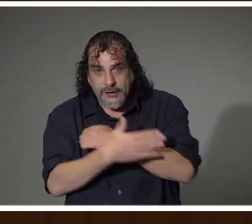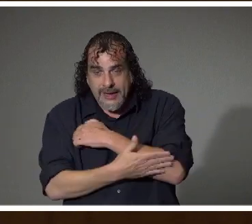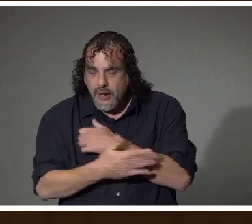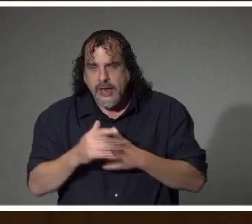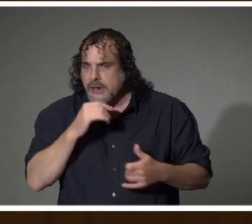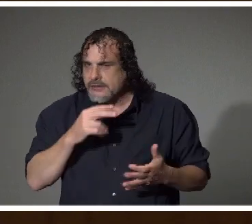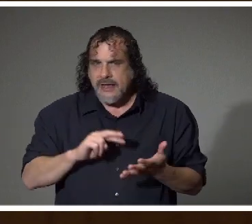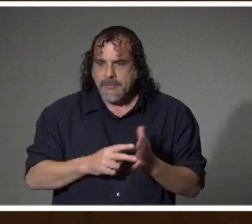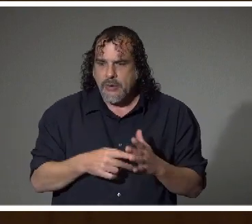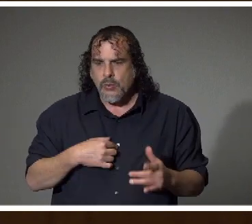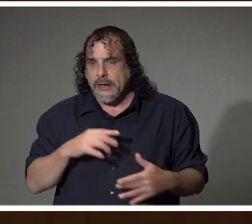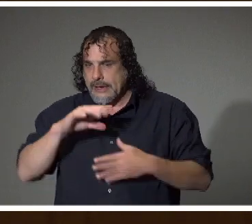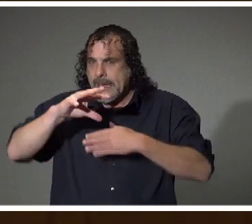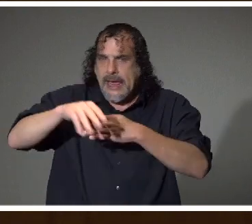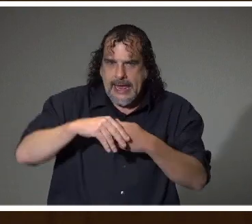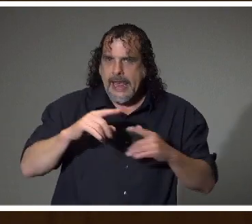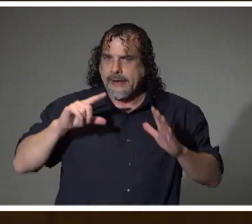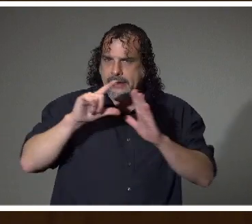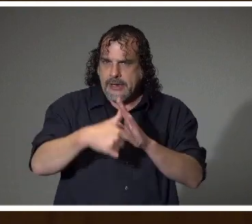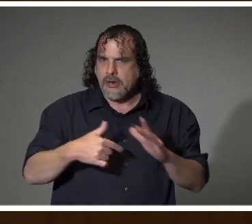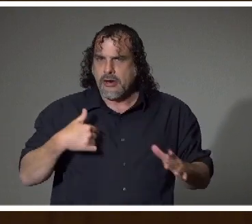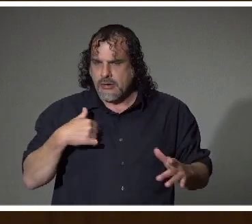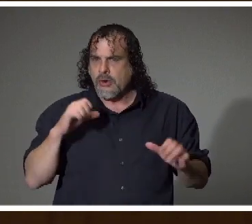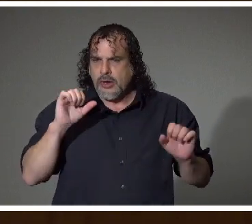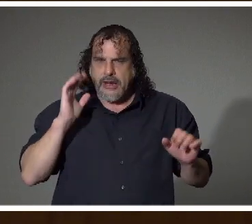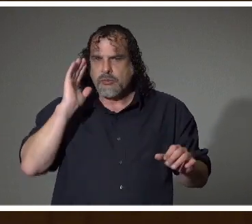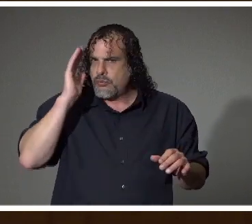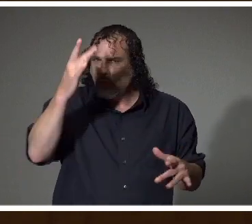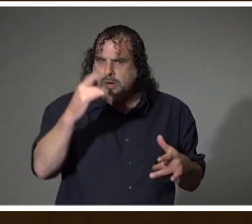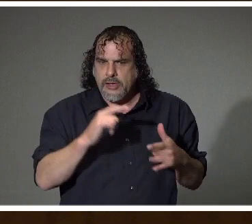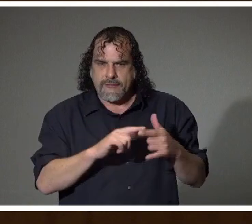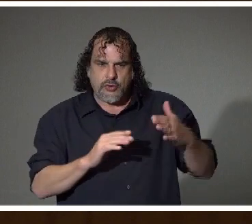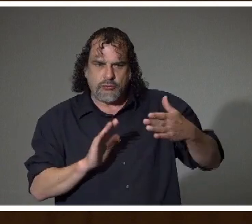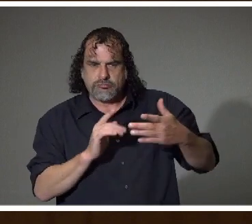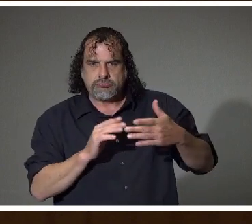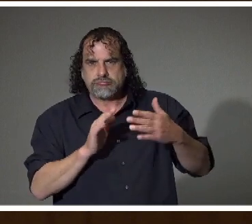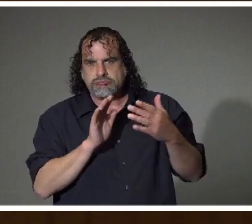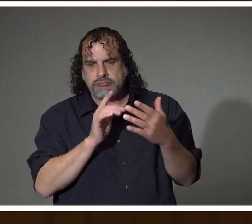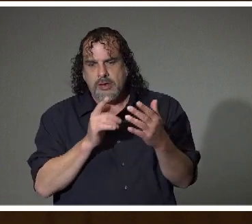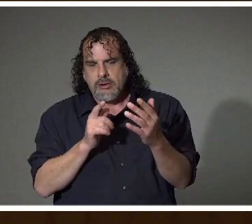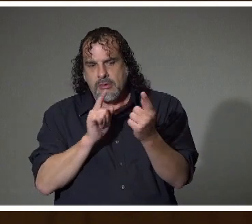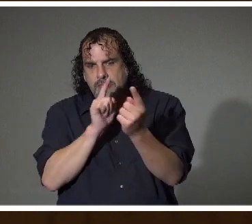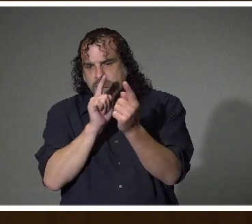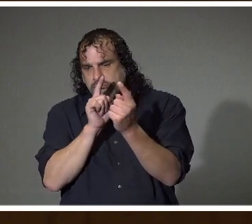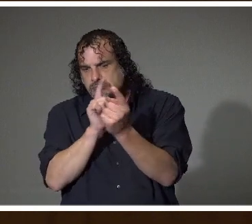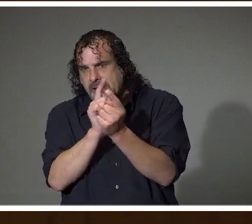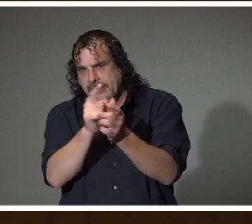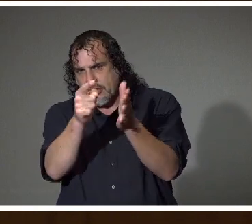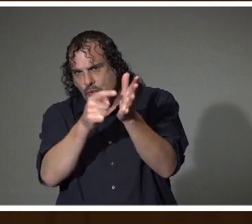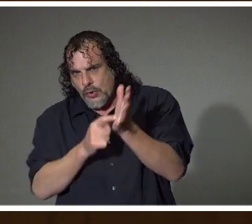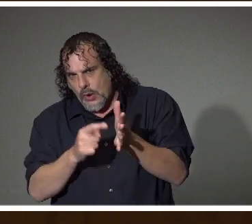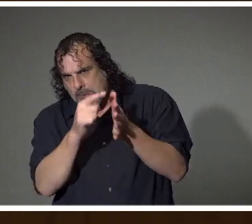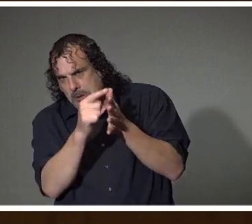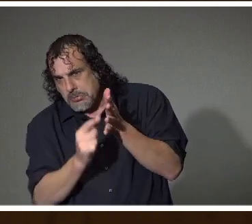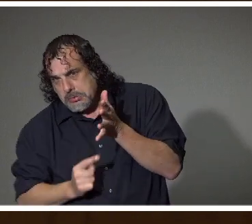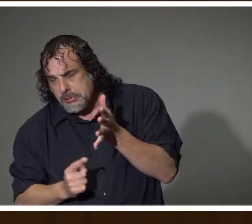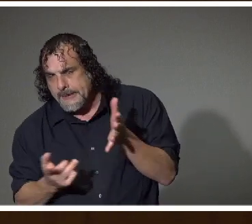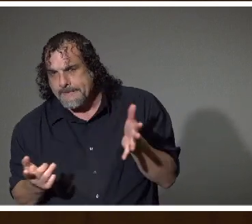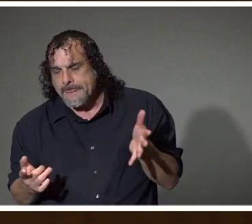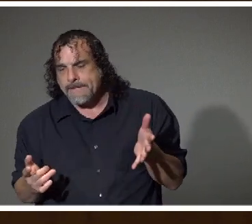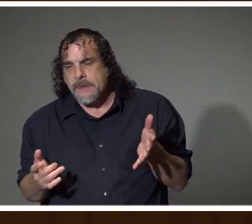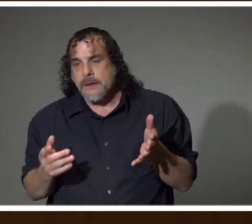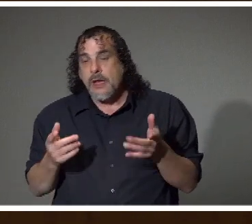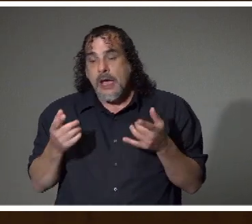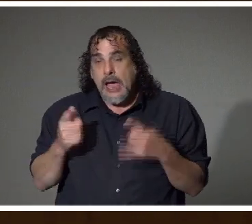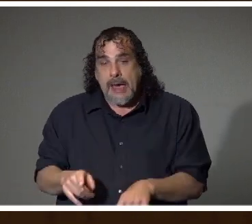mean that we cannot come back and add you later, and we certainly will if you meet those thresholds. Secondly, these 2 events, the event last night and the